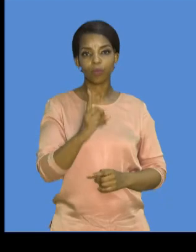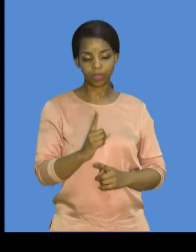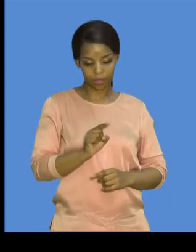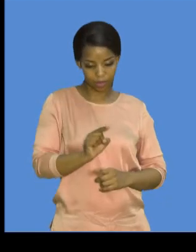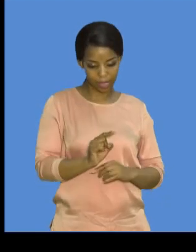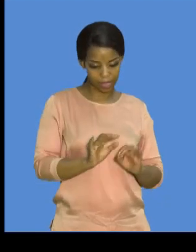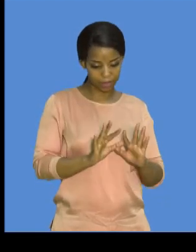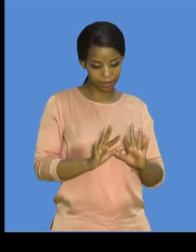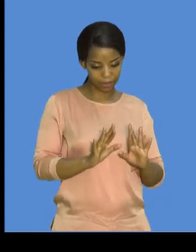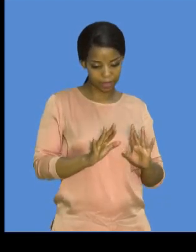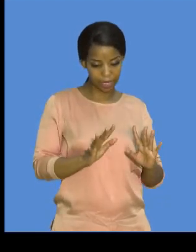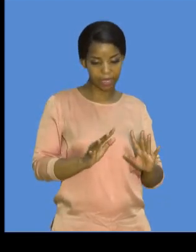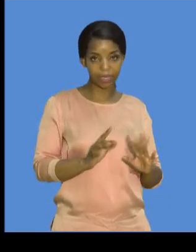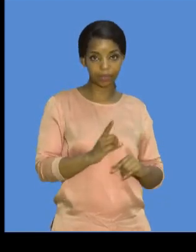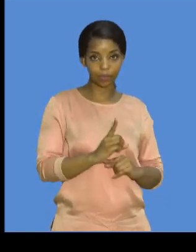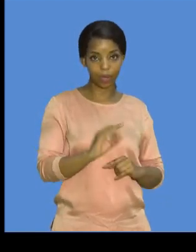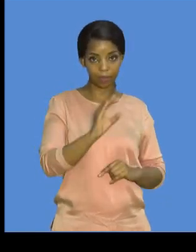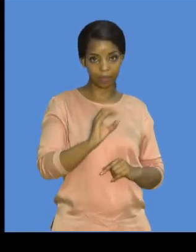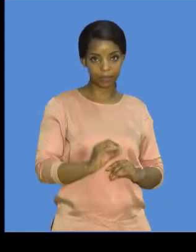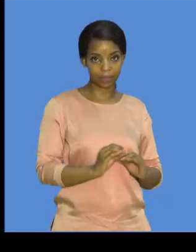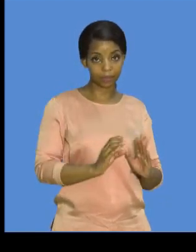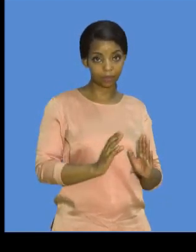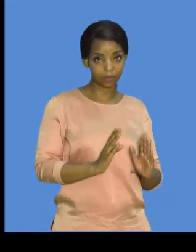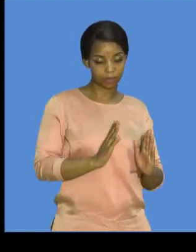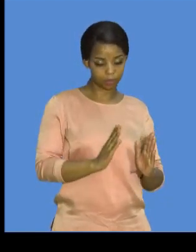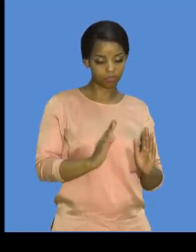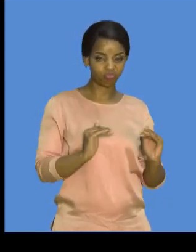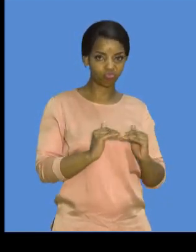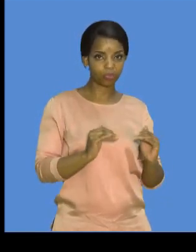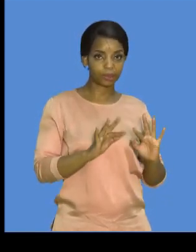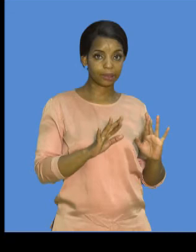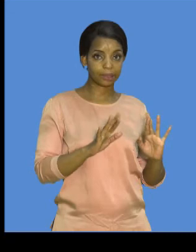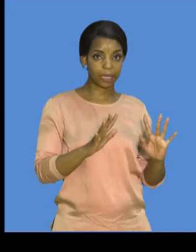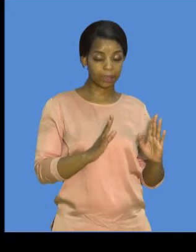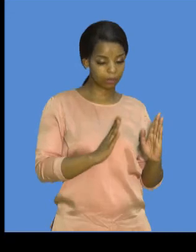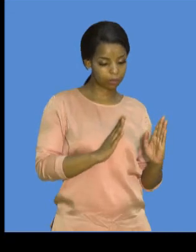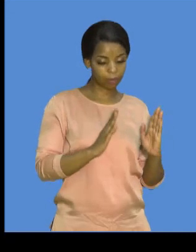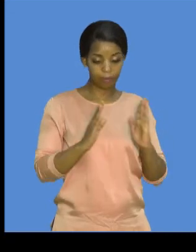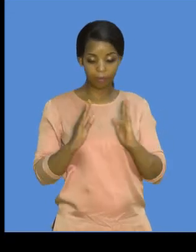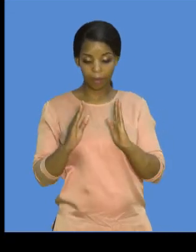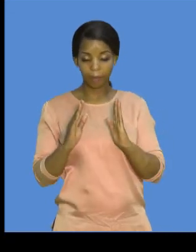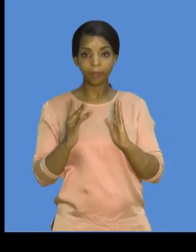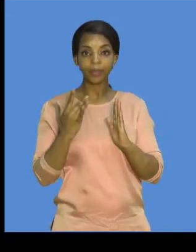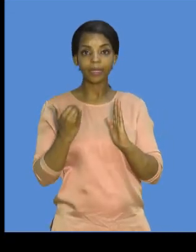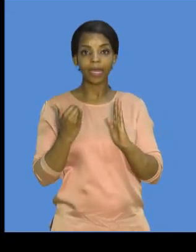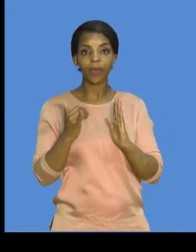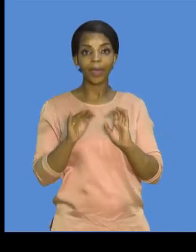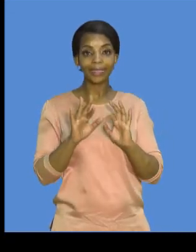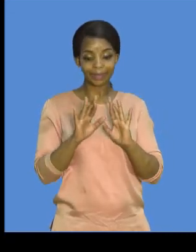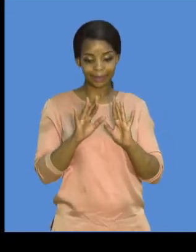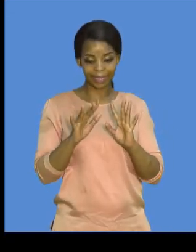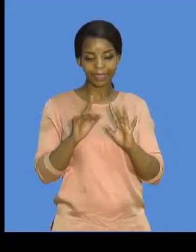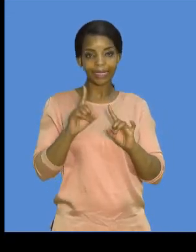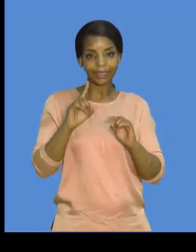rands. But the 1% here, it will not be for 10 rands only. It will be for 10 rands plus the 1% of the